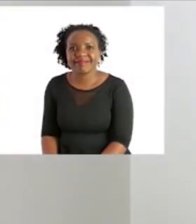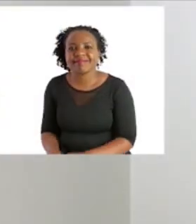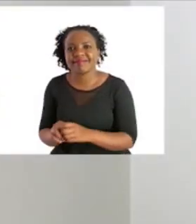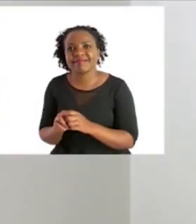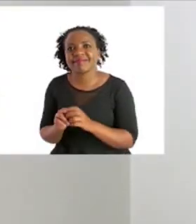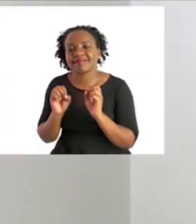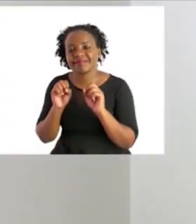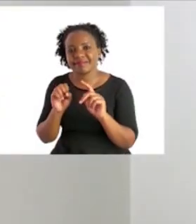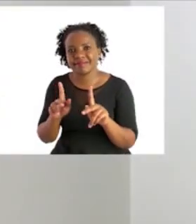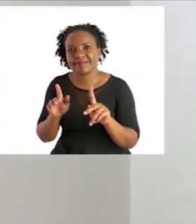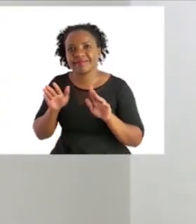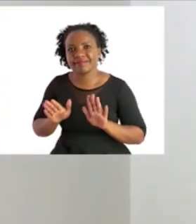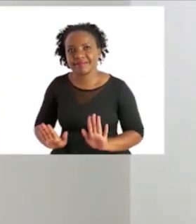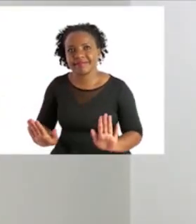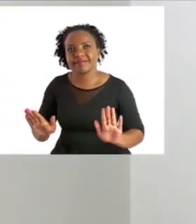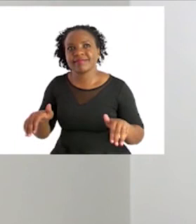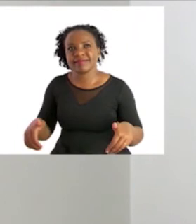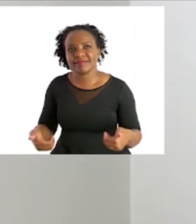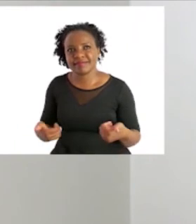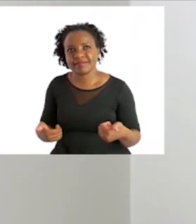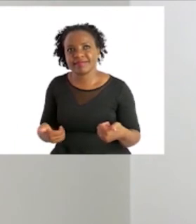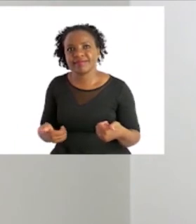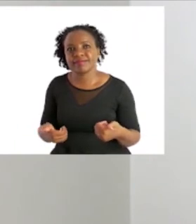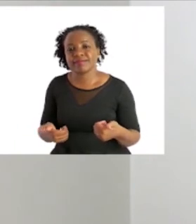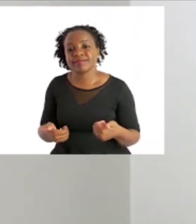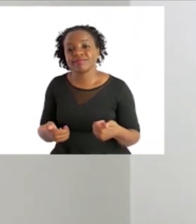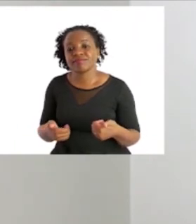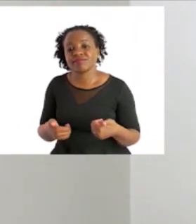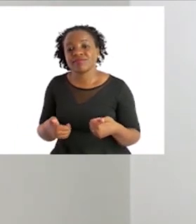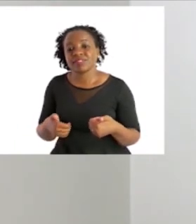Right, boys and girls, we have come to the end of our lesson.